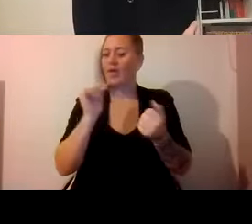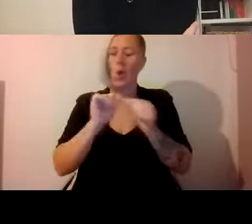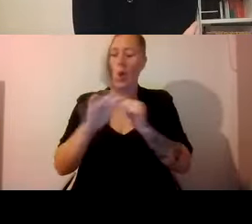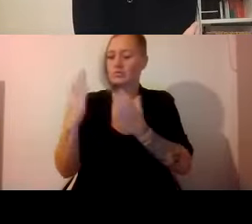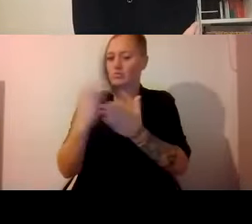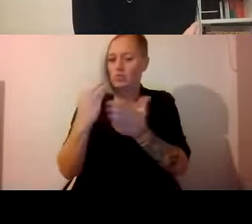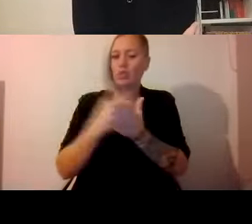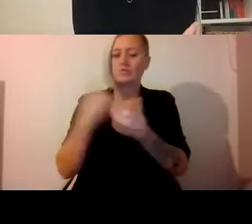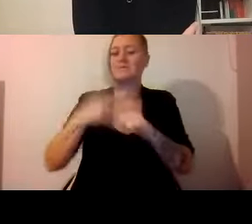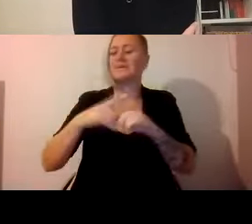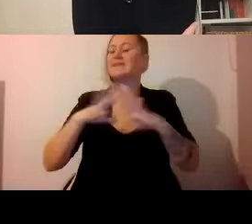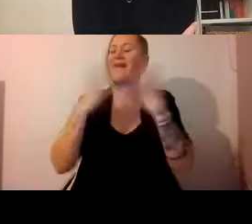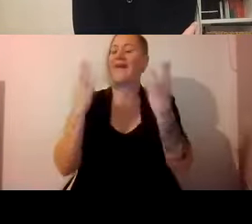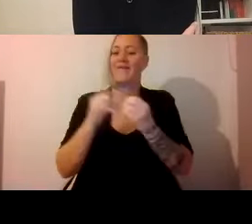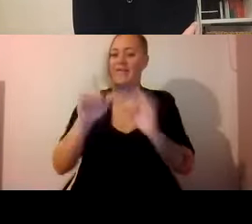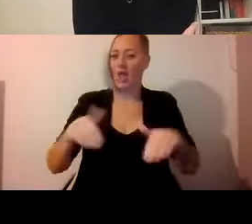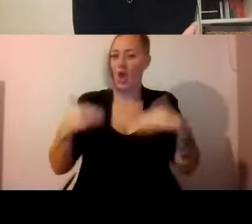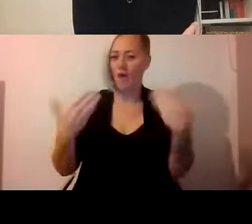everything that they offer.